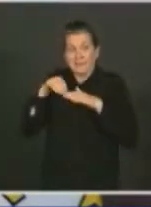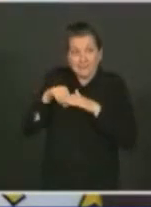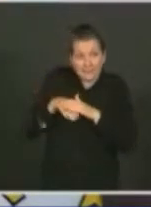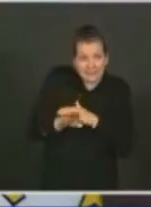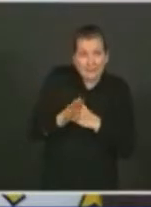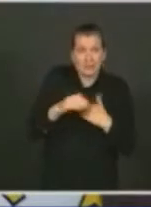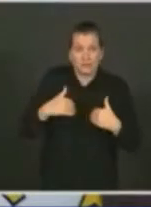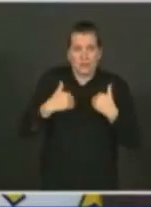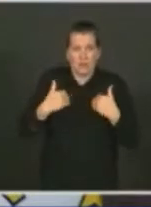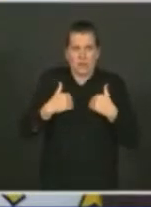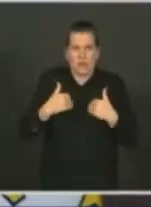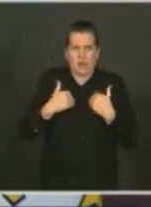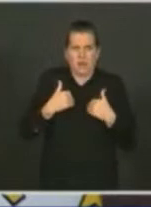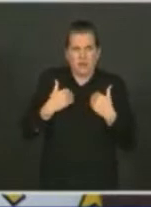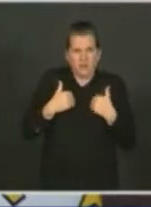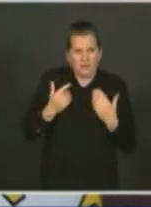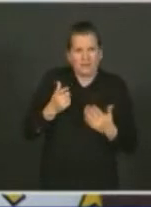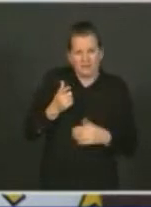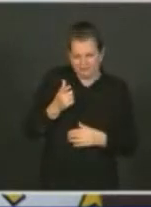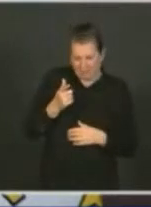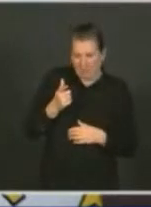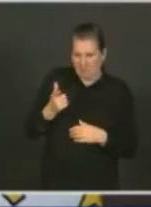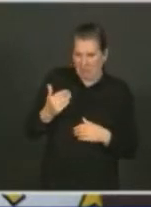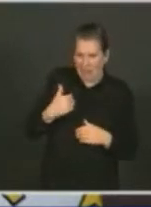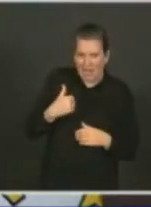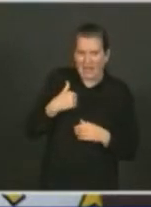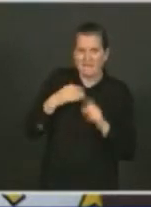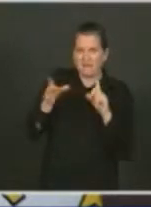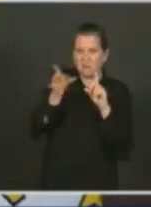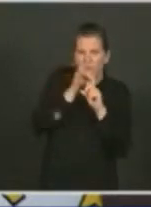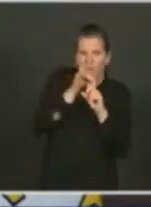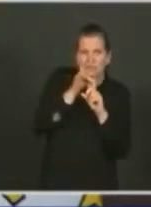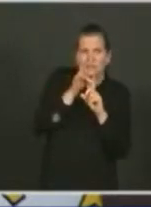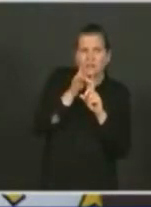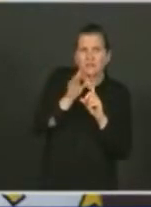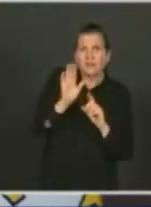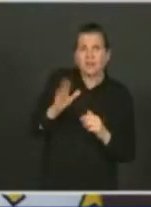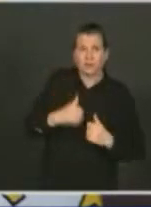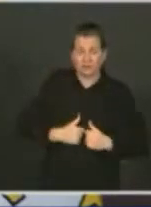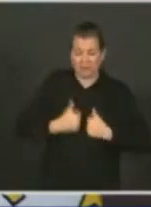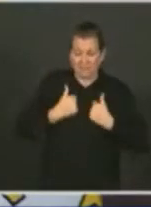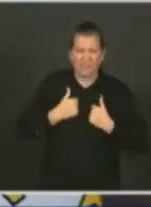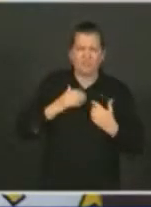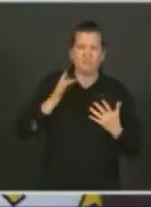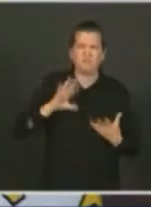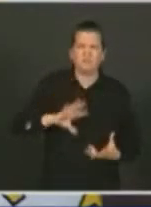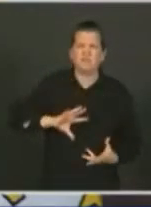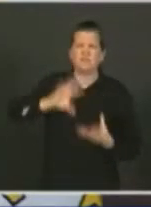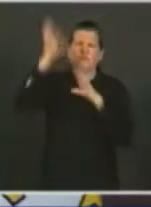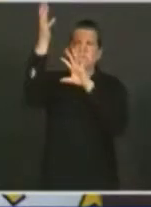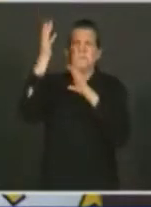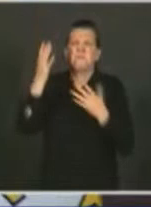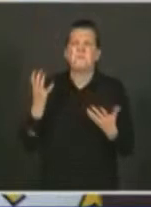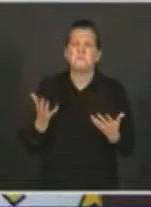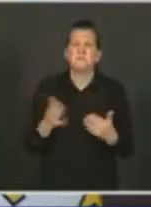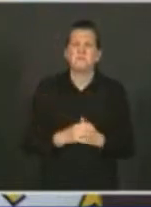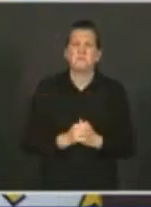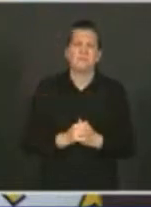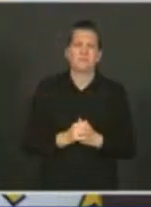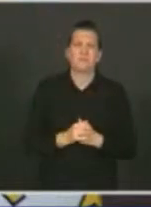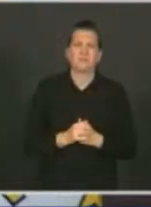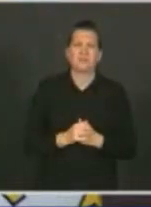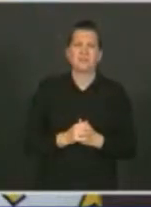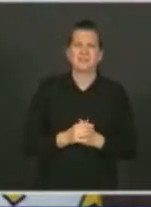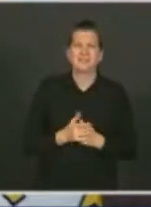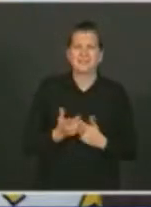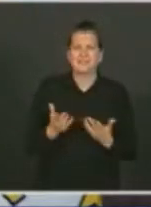I diagnosed with COVID-19 earlier this week. Her life is still turned upside down despite this being a mild illness, and